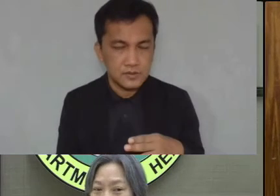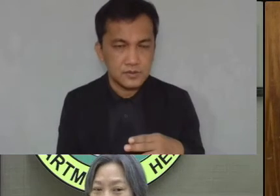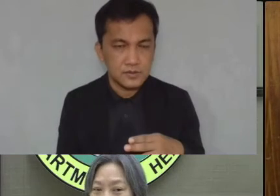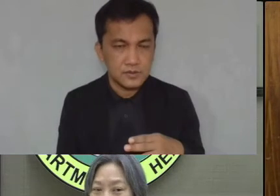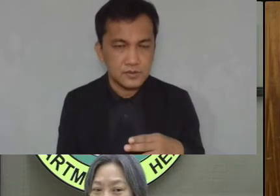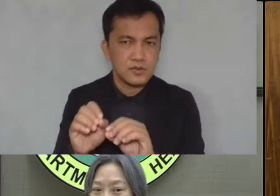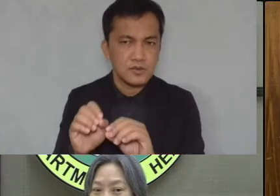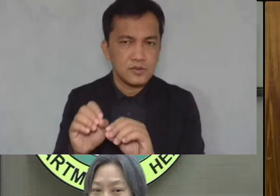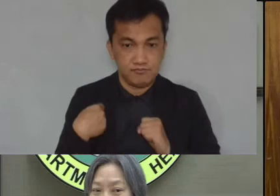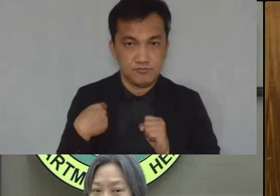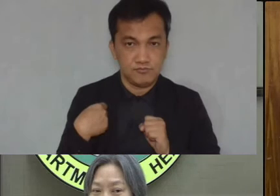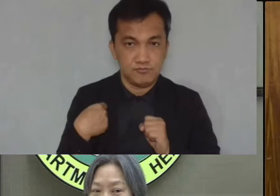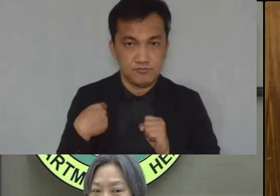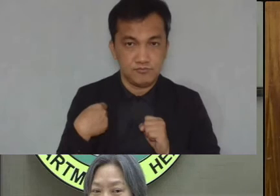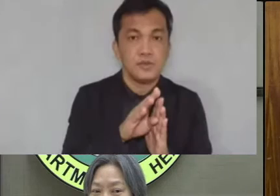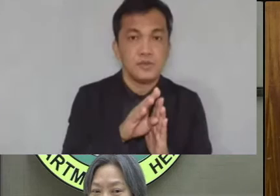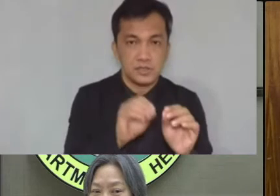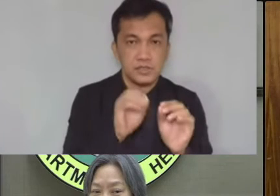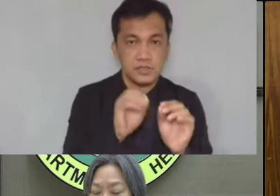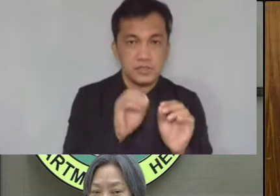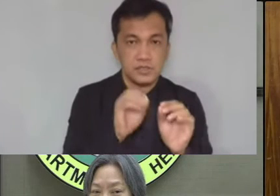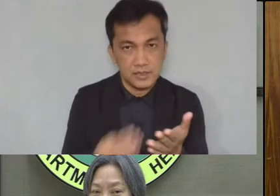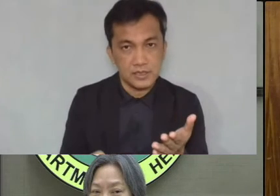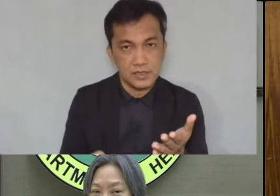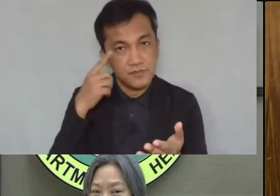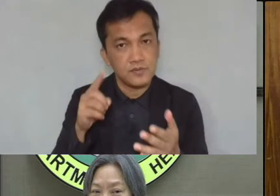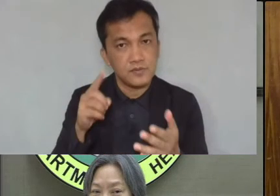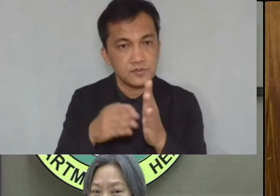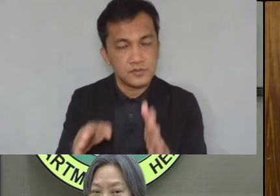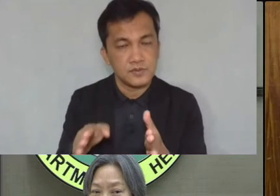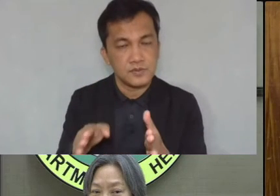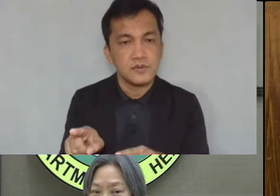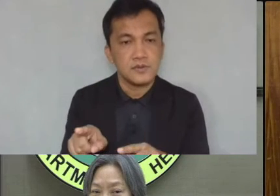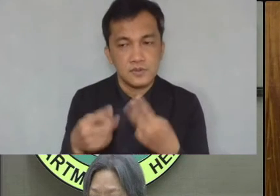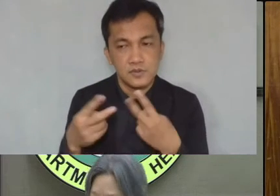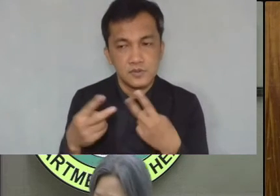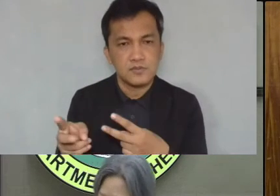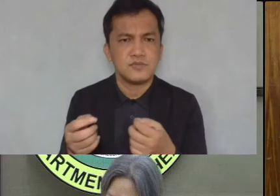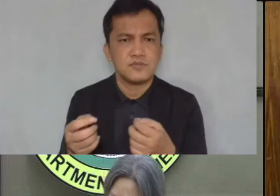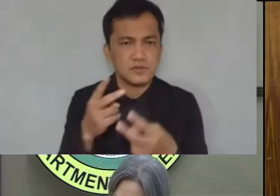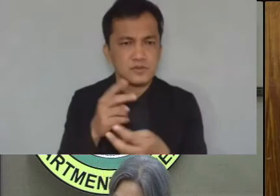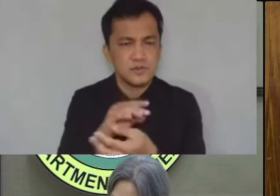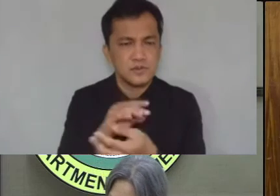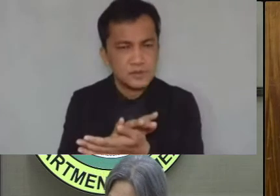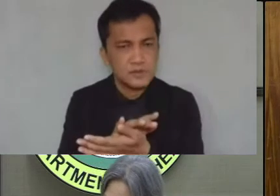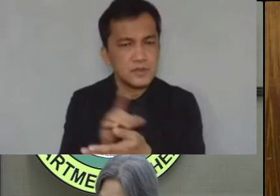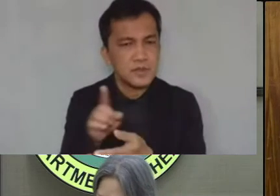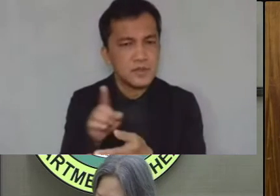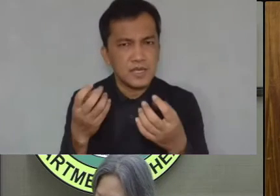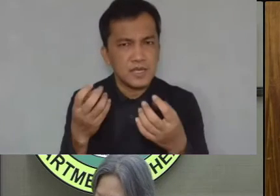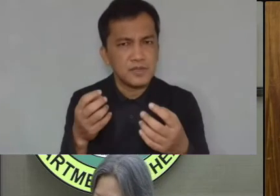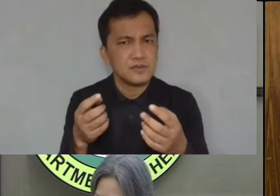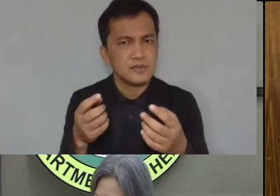how that was done, and that can now become teaching material for our students. So if you look at the COVID literature now, there's a